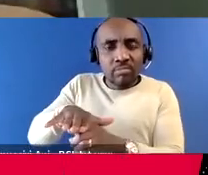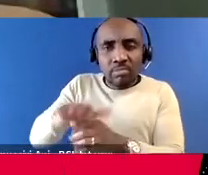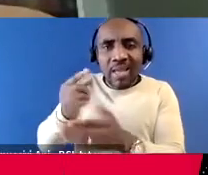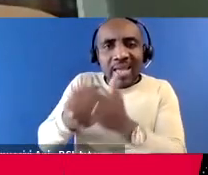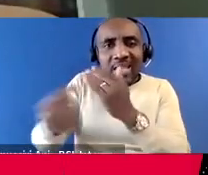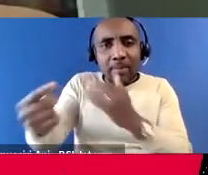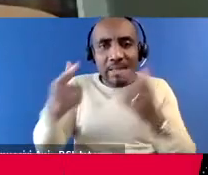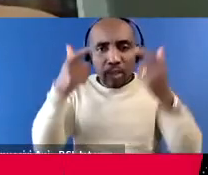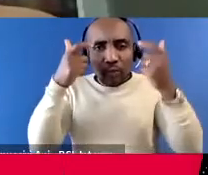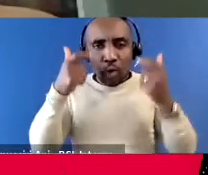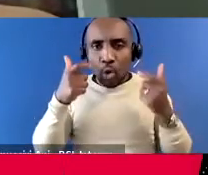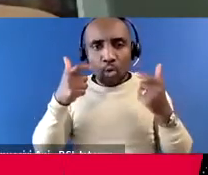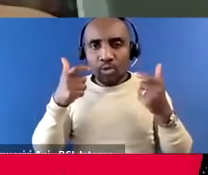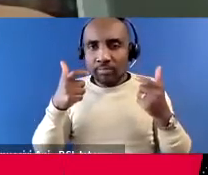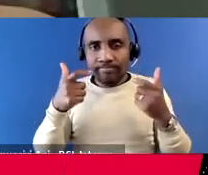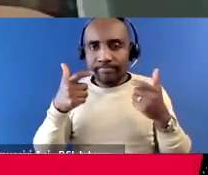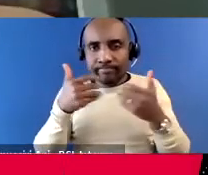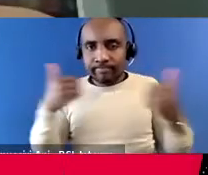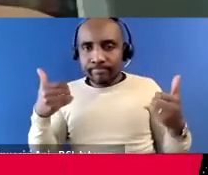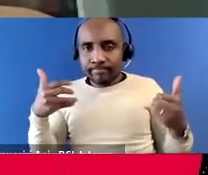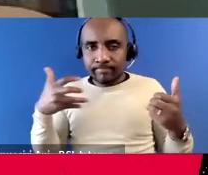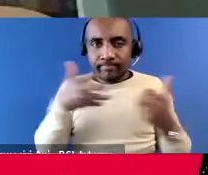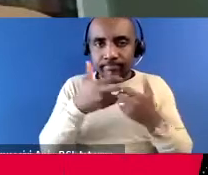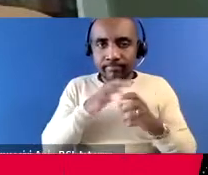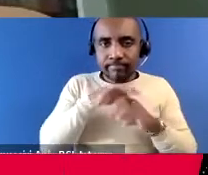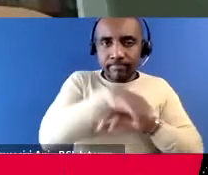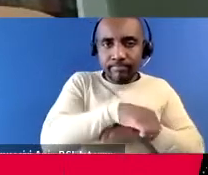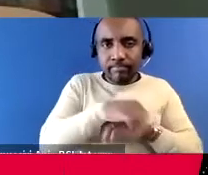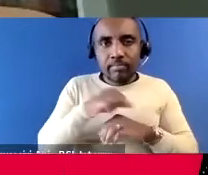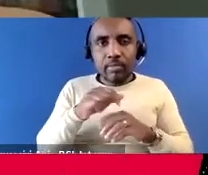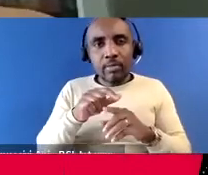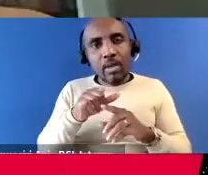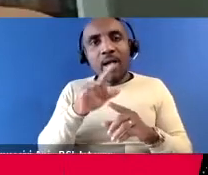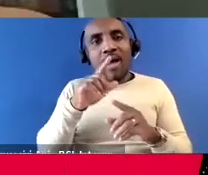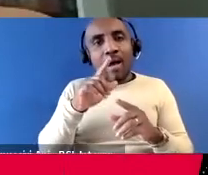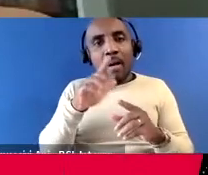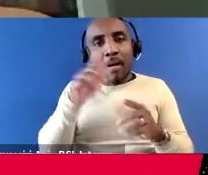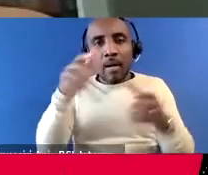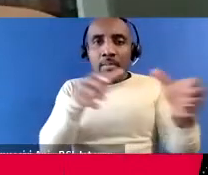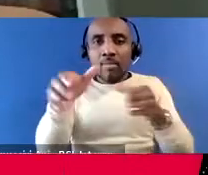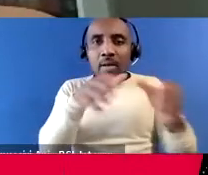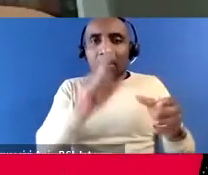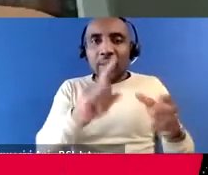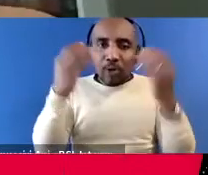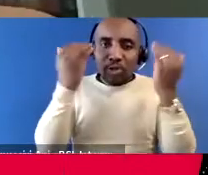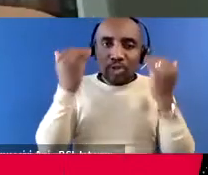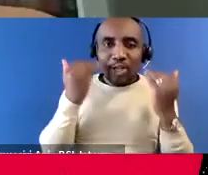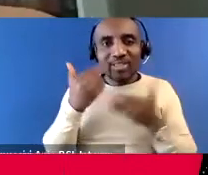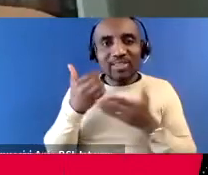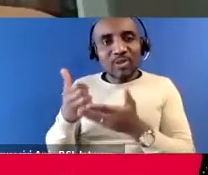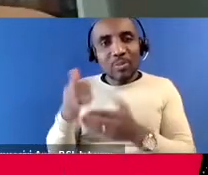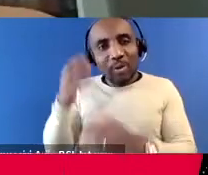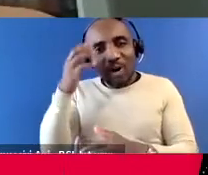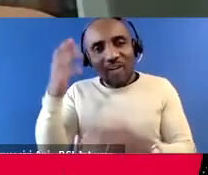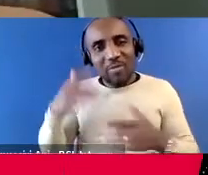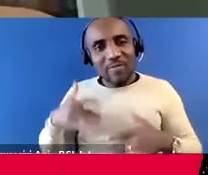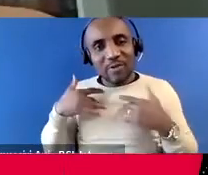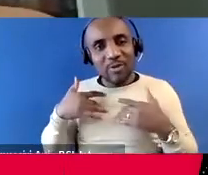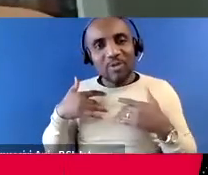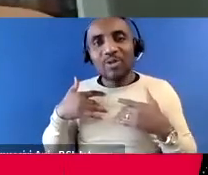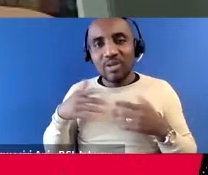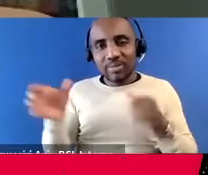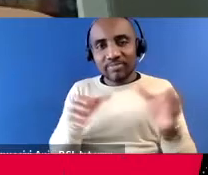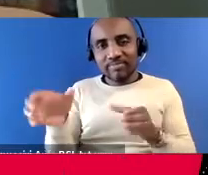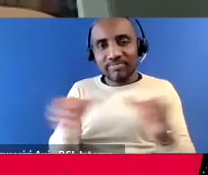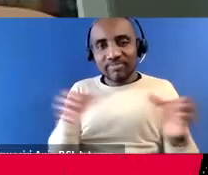judiciary through appointing pro-government prosecutors and judges, the closure of almost all opposition media outlets and